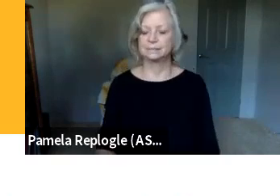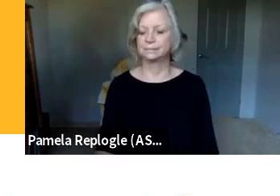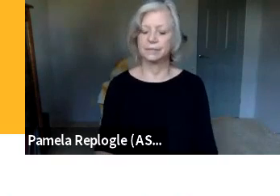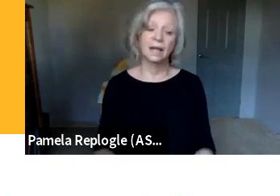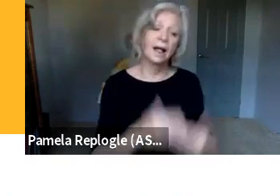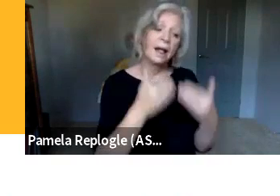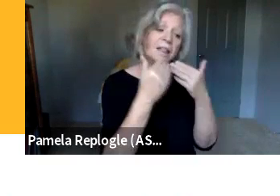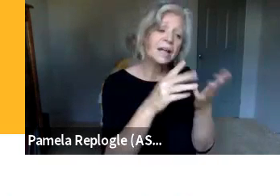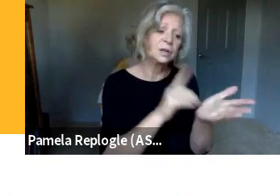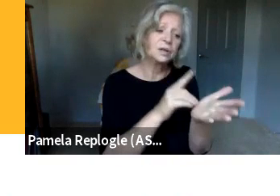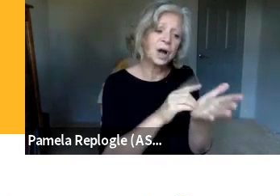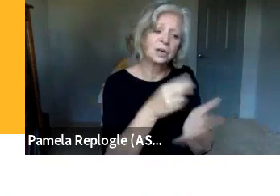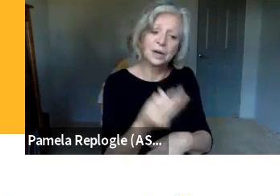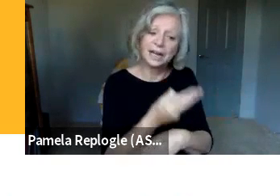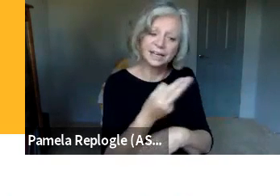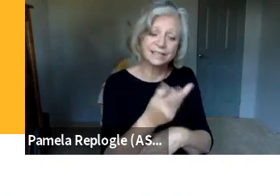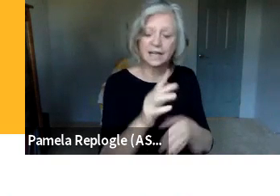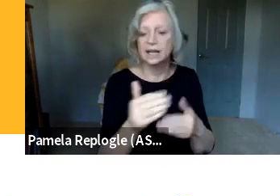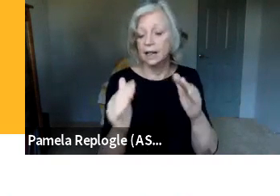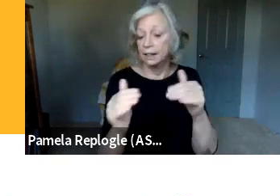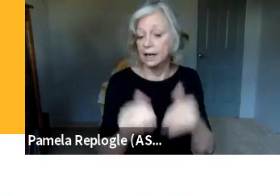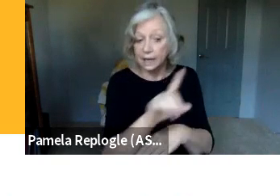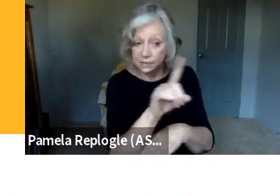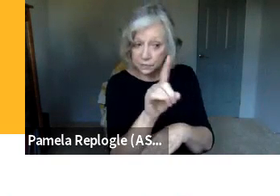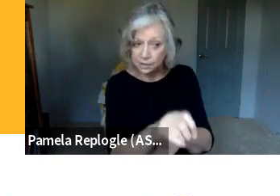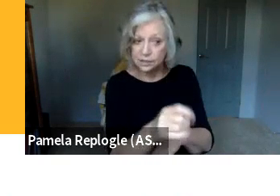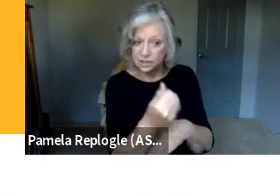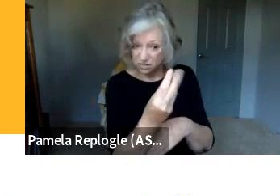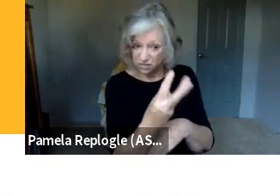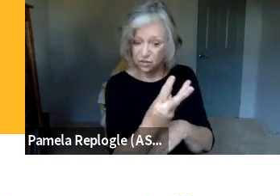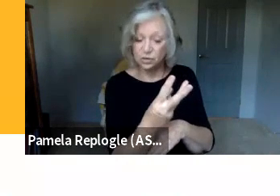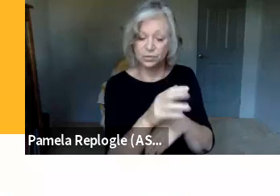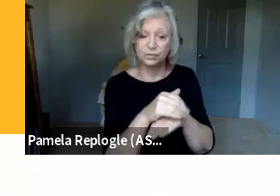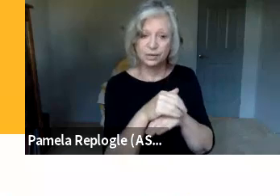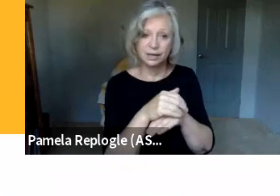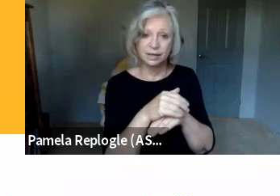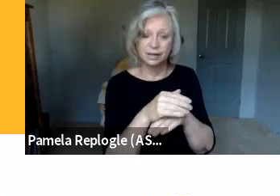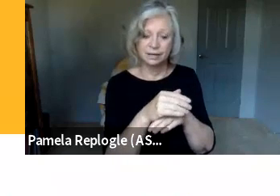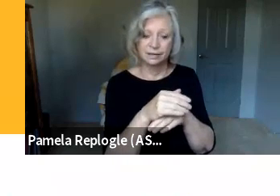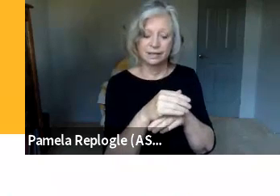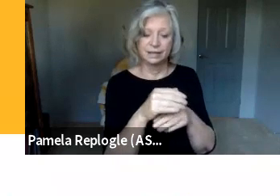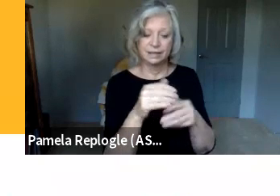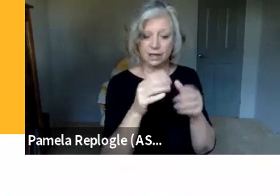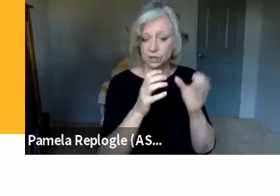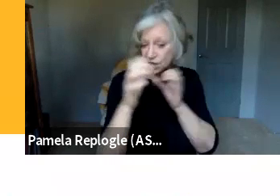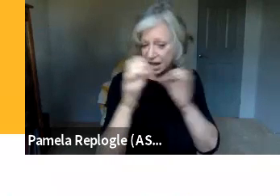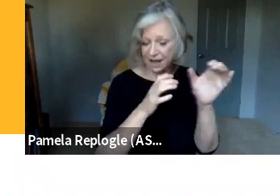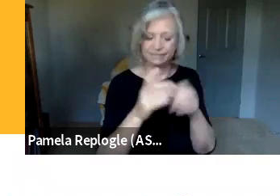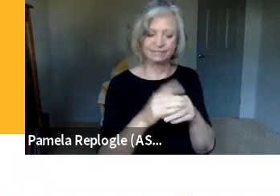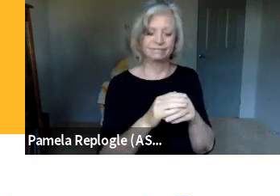Thank you, Dr. Hernandez. The next question, and there were several questions in our Q&A chat on this